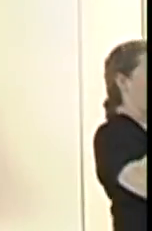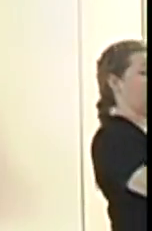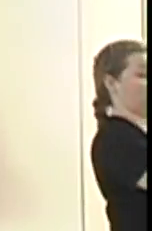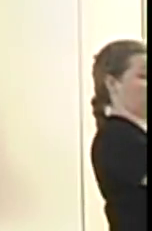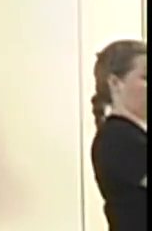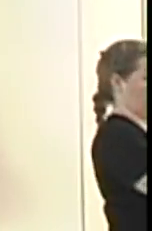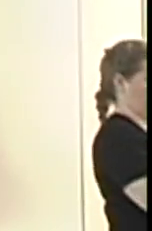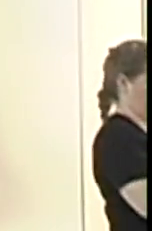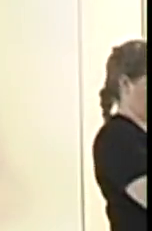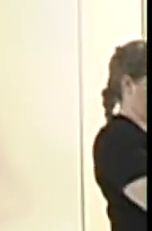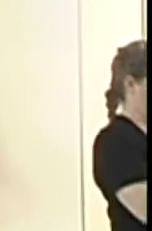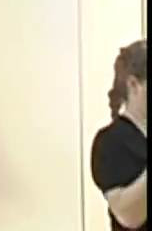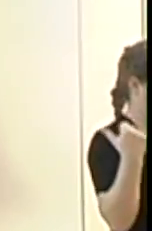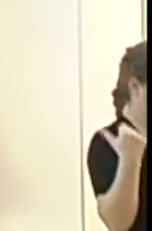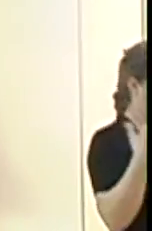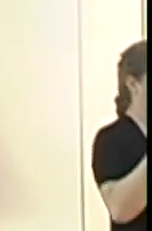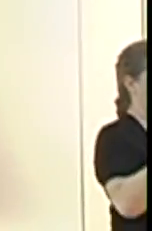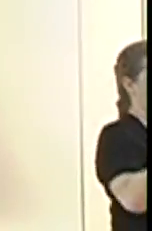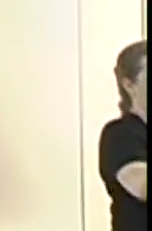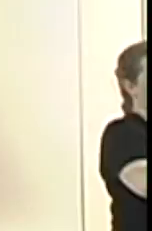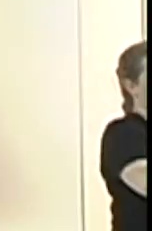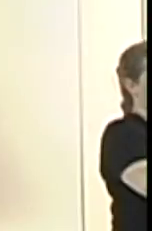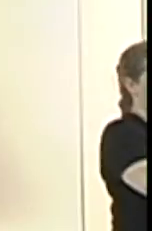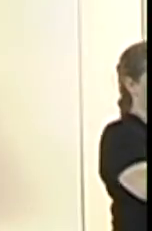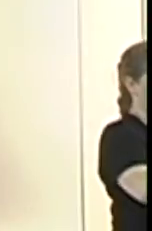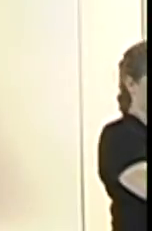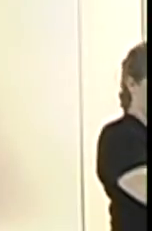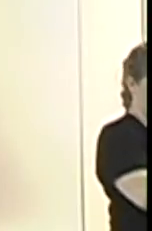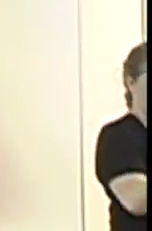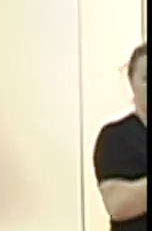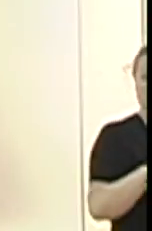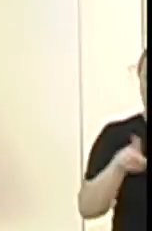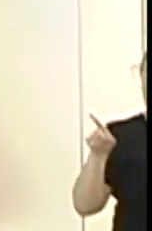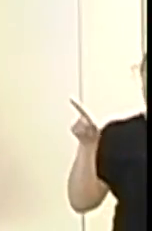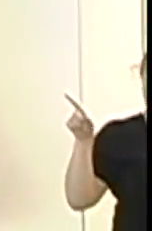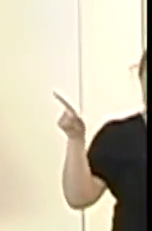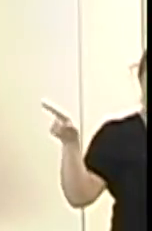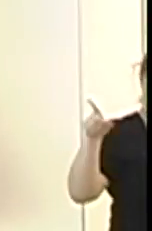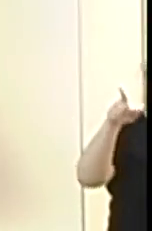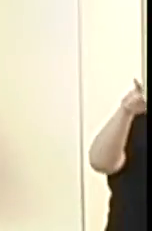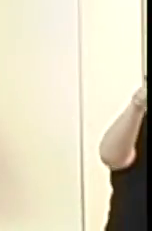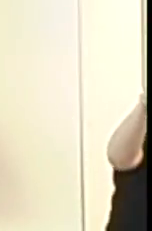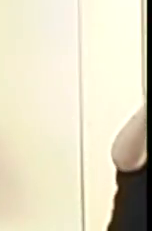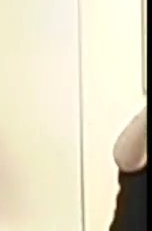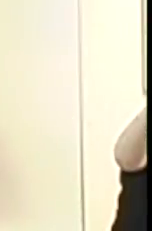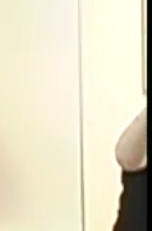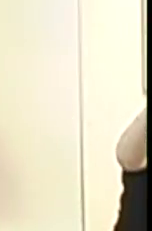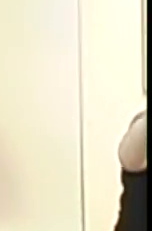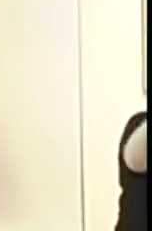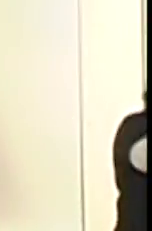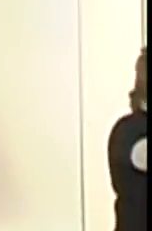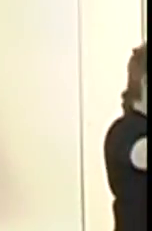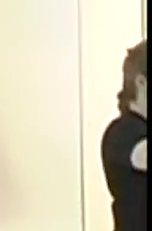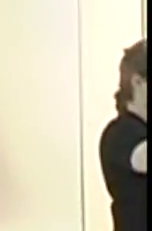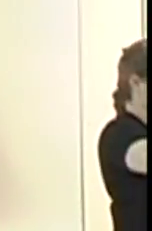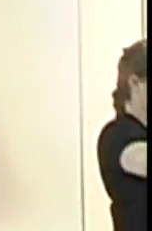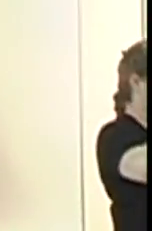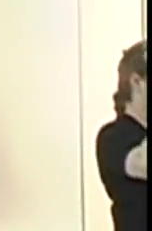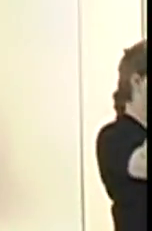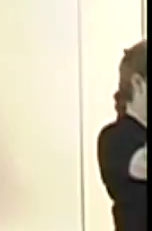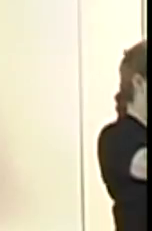months who we call Susie, and she's going to produce the ASL sign horse.